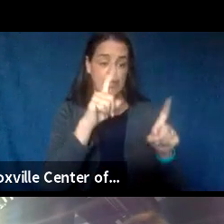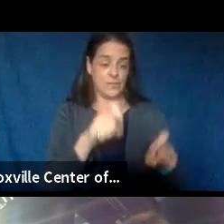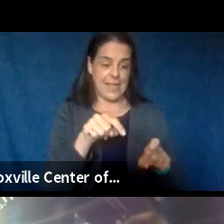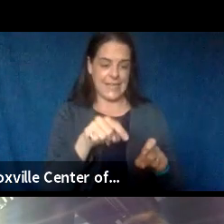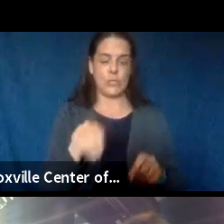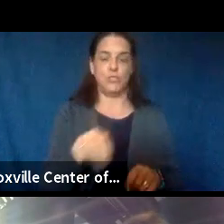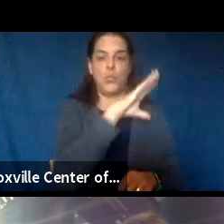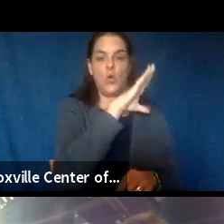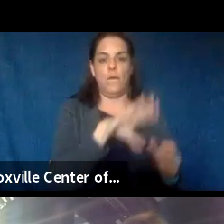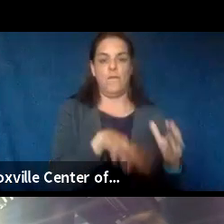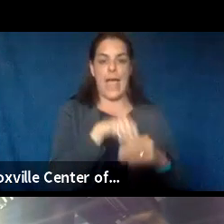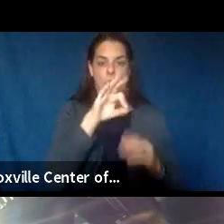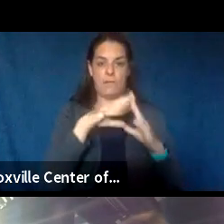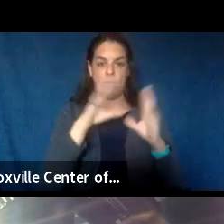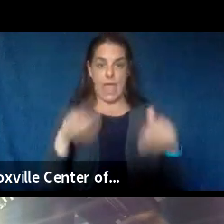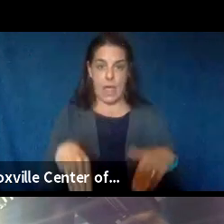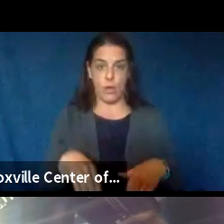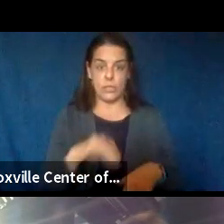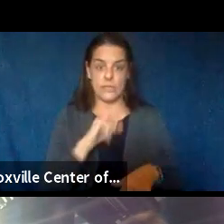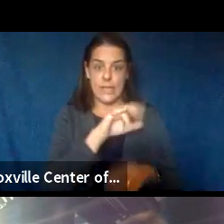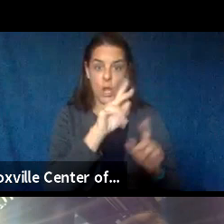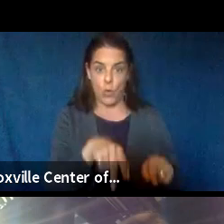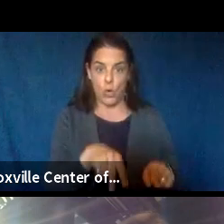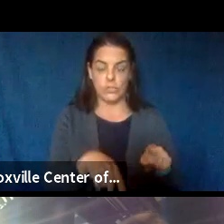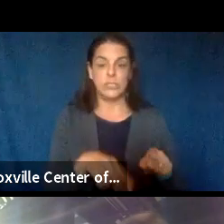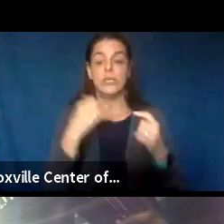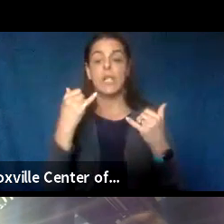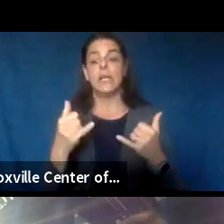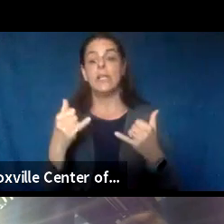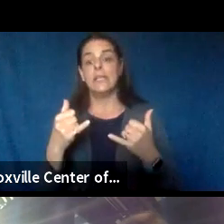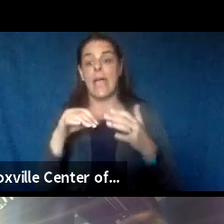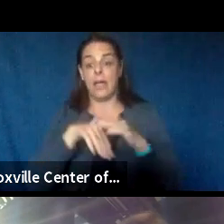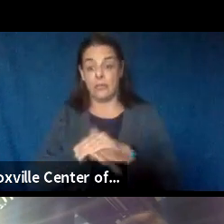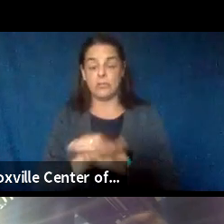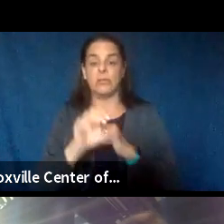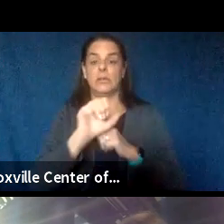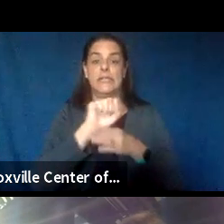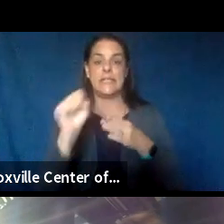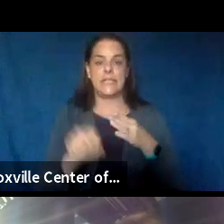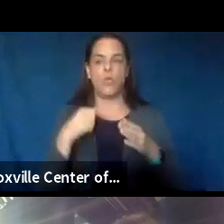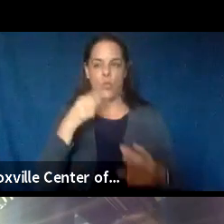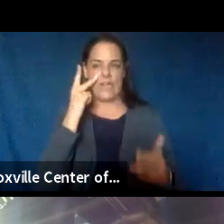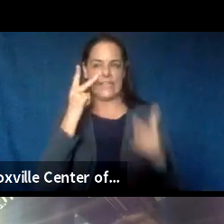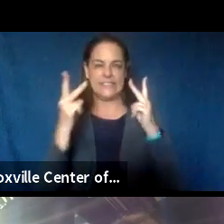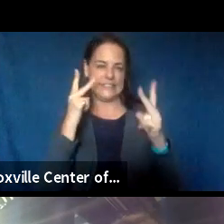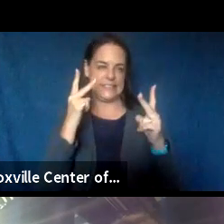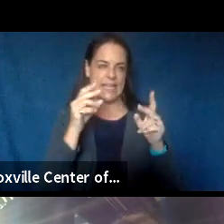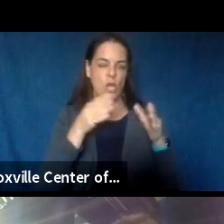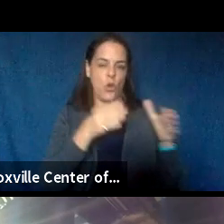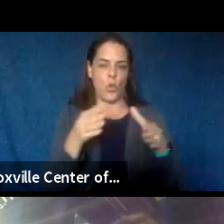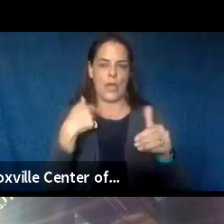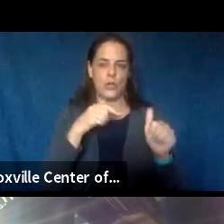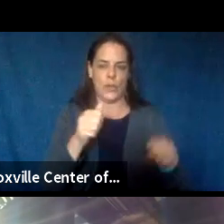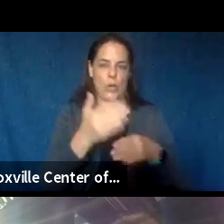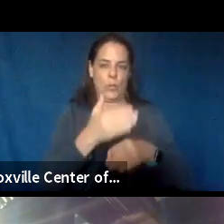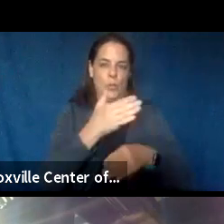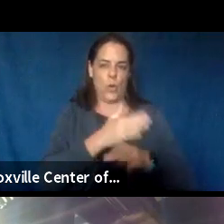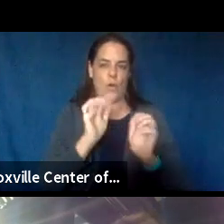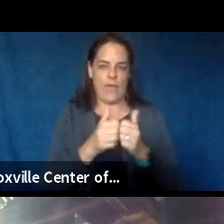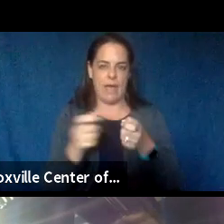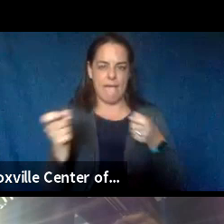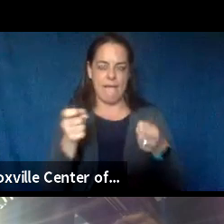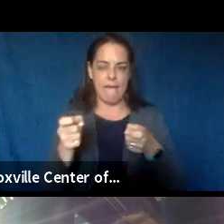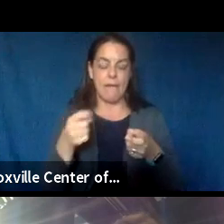the house. Now that we're into the semester, we do see some opportunities to improve how we're handling that. We've begun a full review